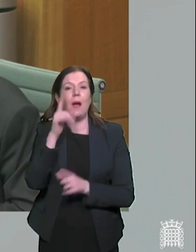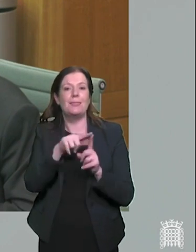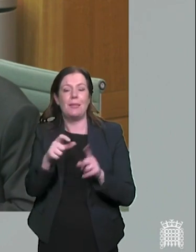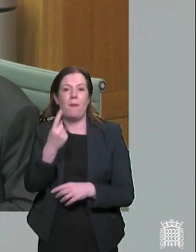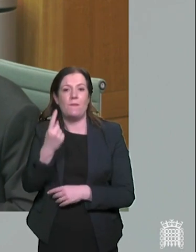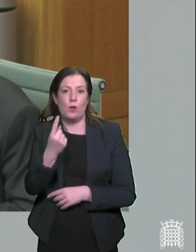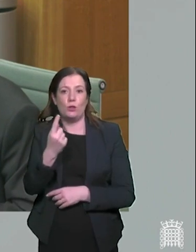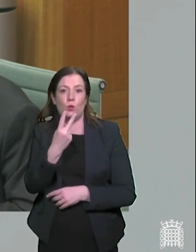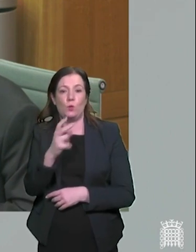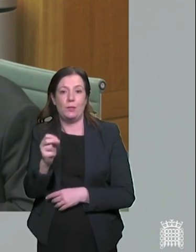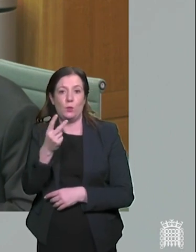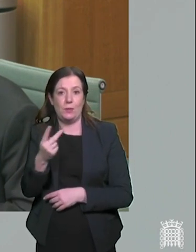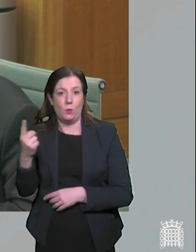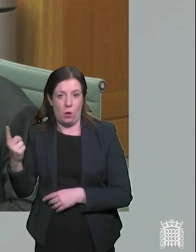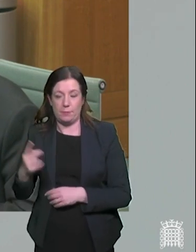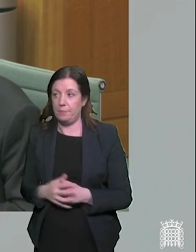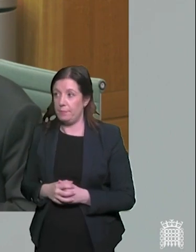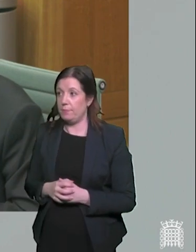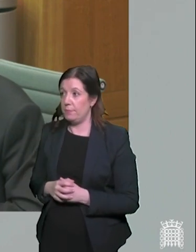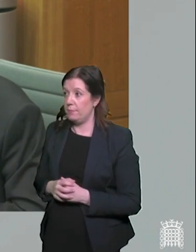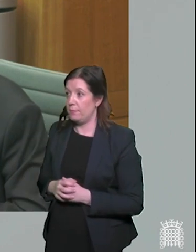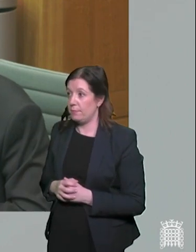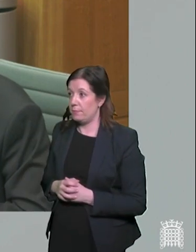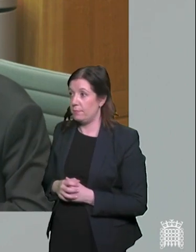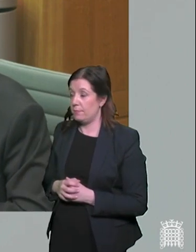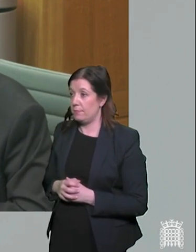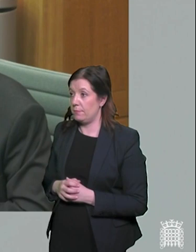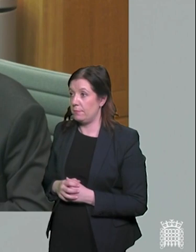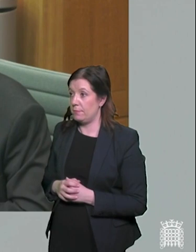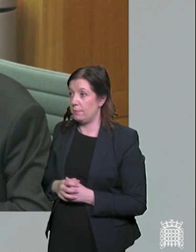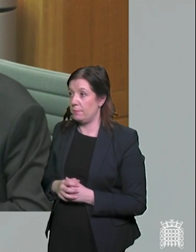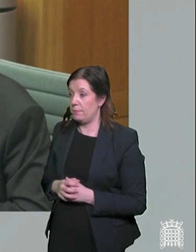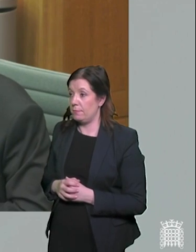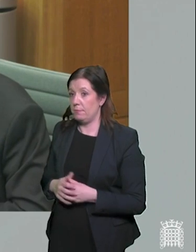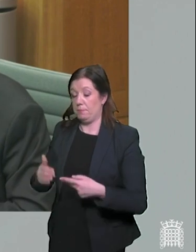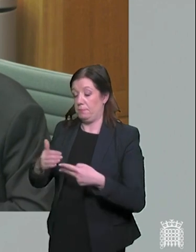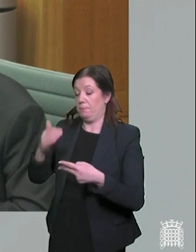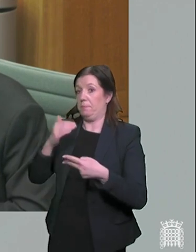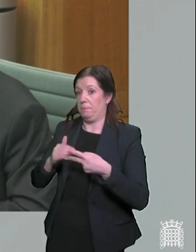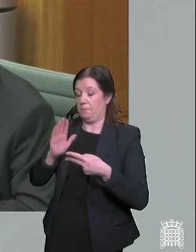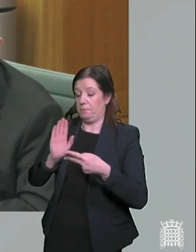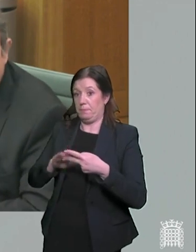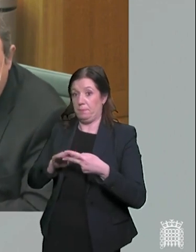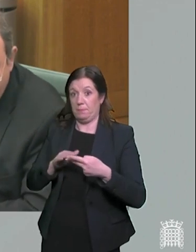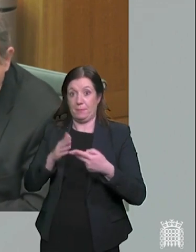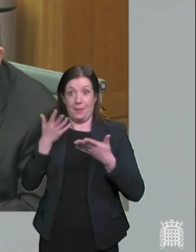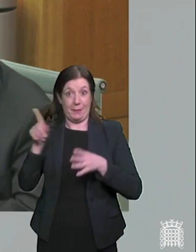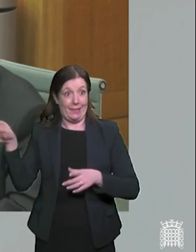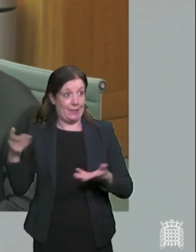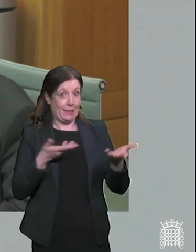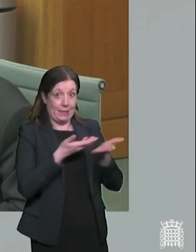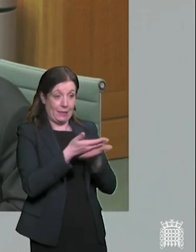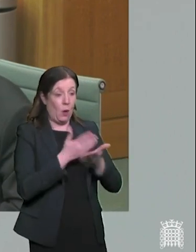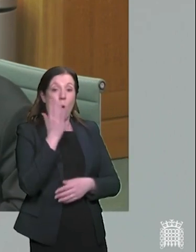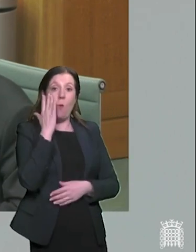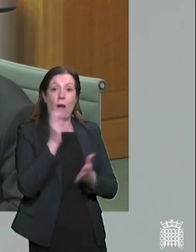December 2021, end quote. He also says, in relation to a conversation he had with you on